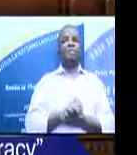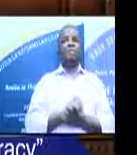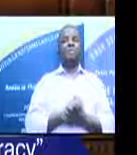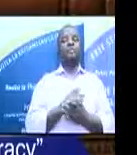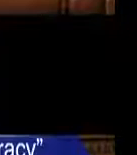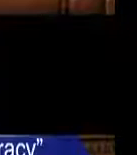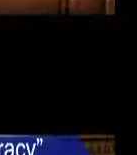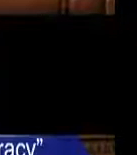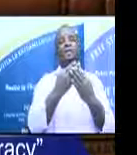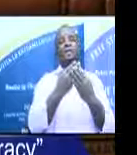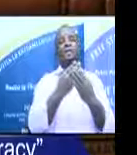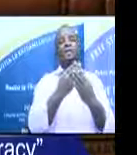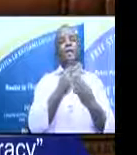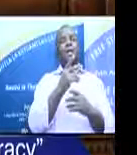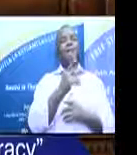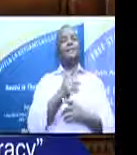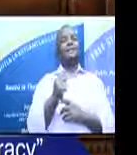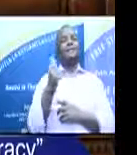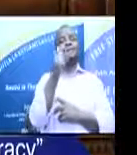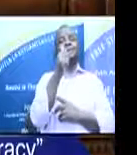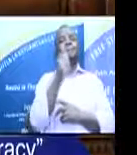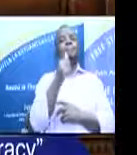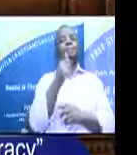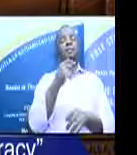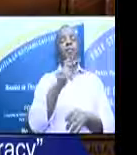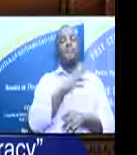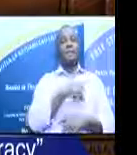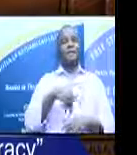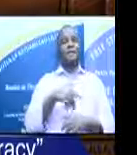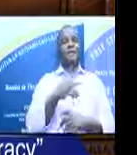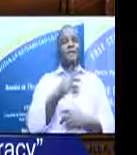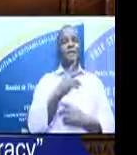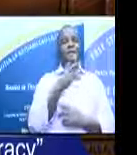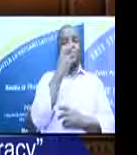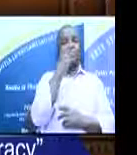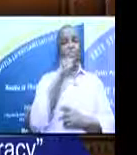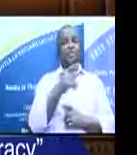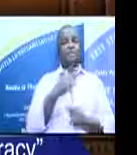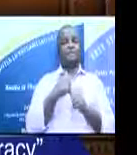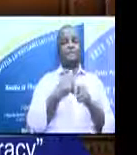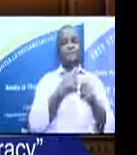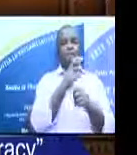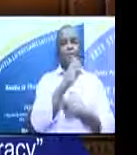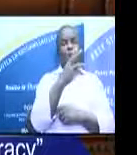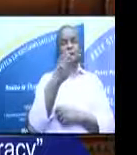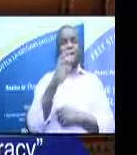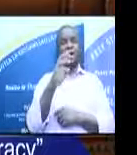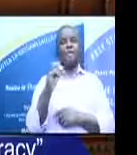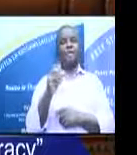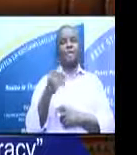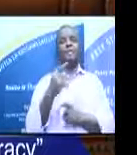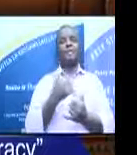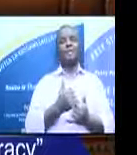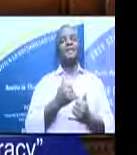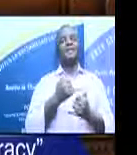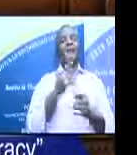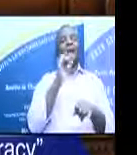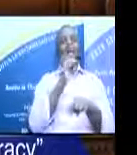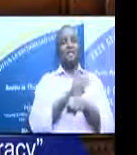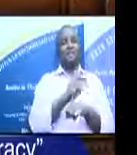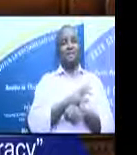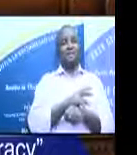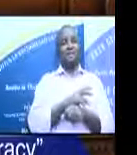We thank His Excellency Undade Ramaphosa for following the World Health Organization authoritative